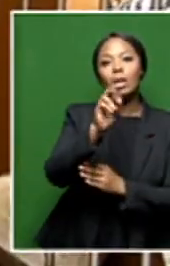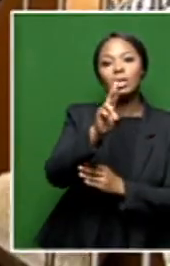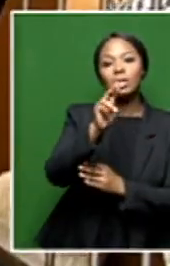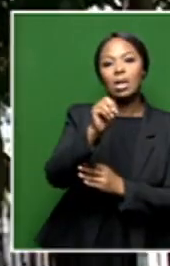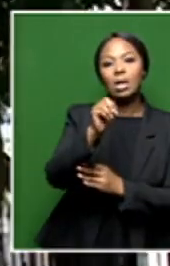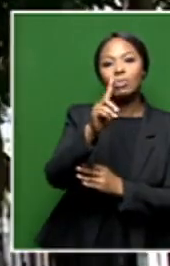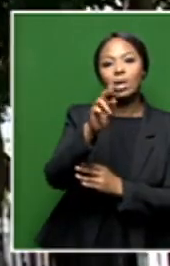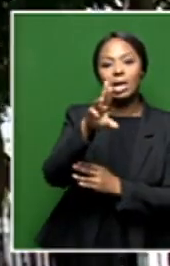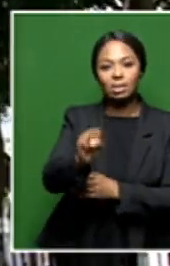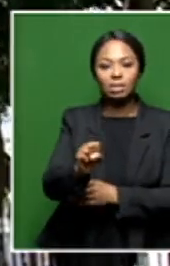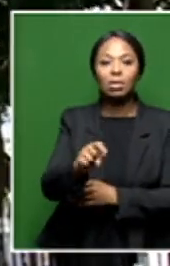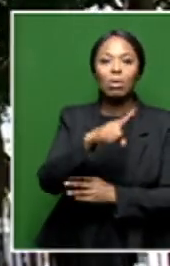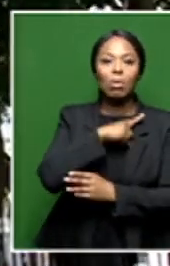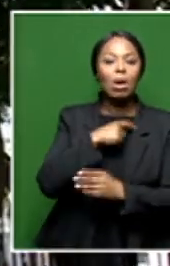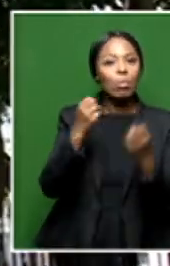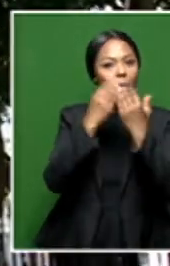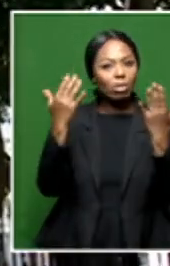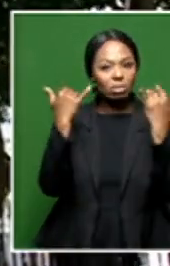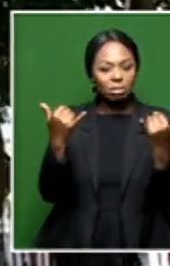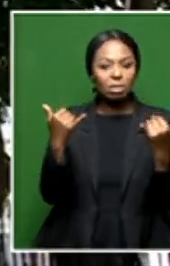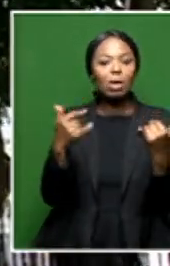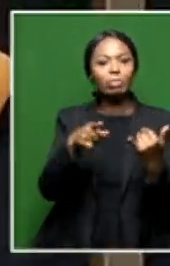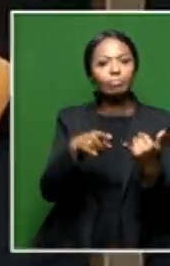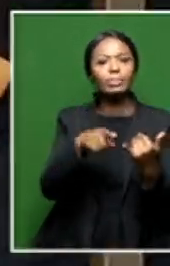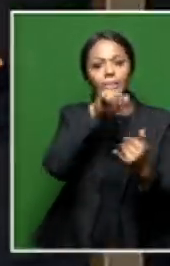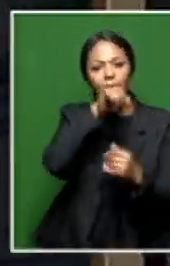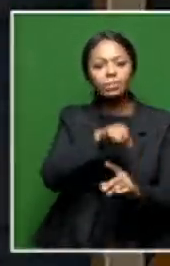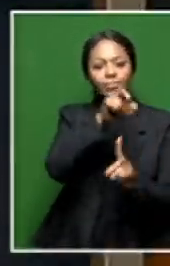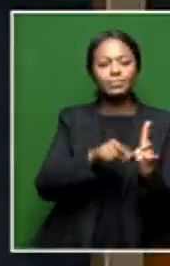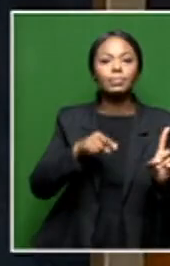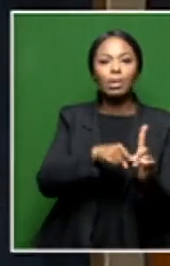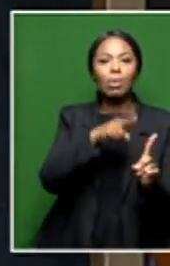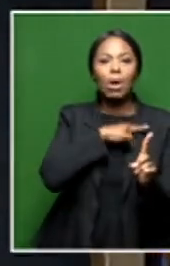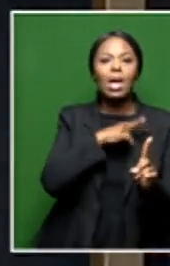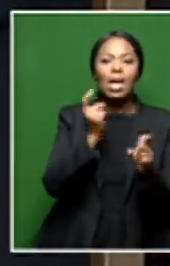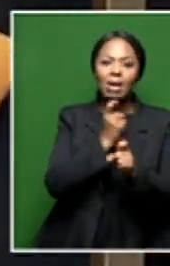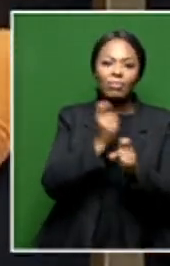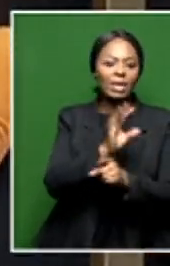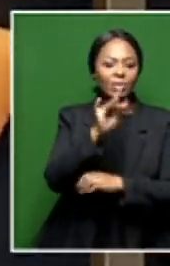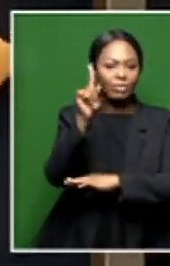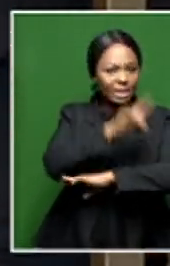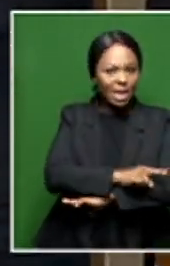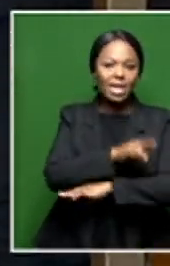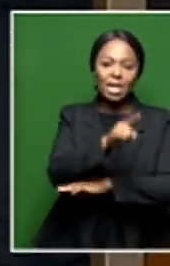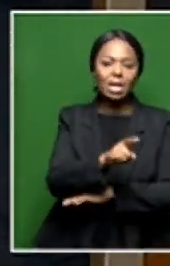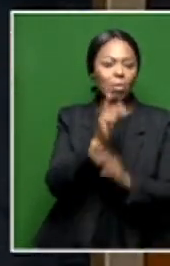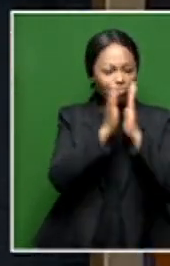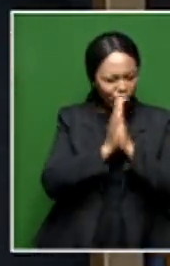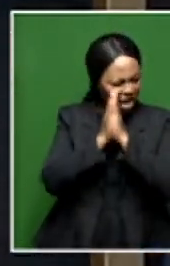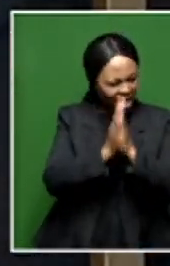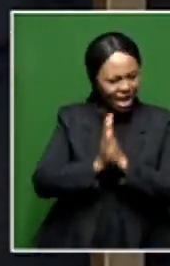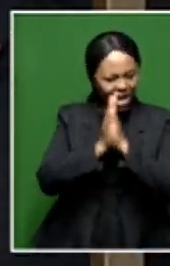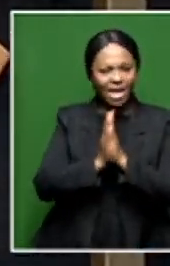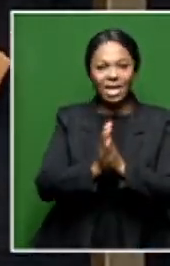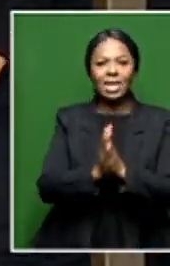really dear to Archbishop Desmond Tutu as he committed himself on a daily basis to prayer, soaking himself